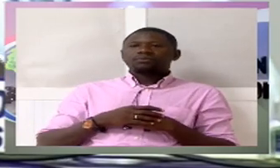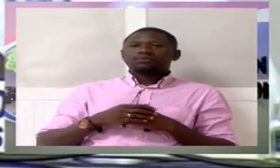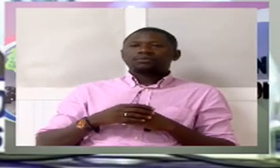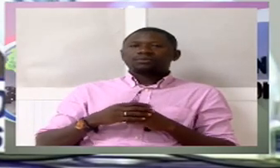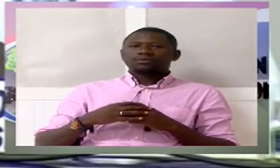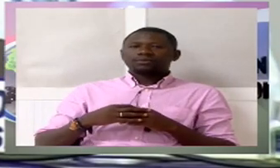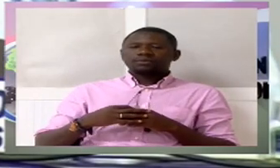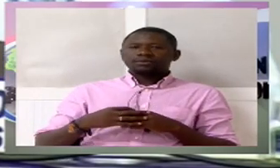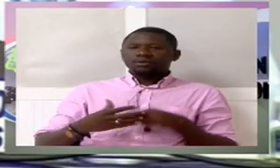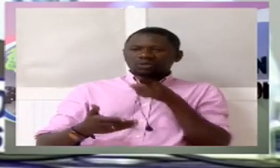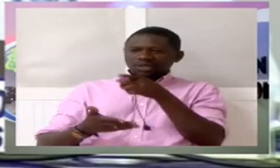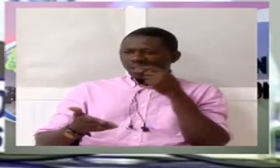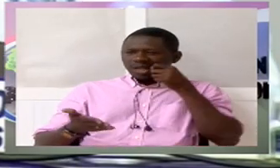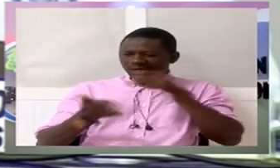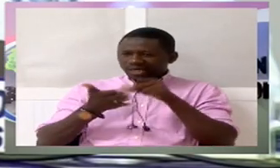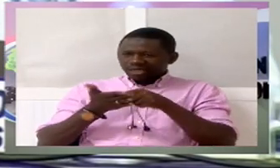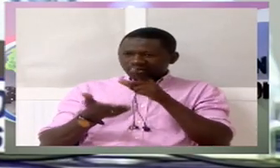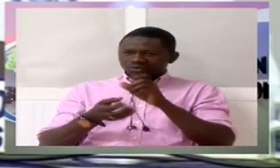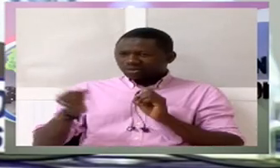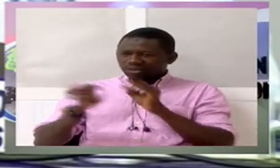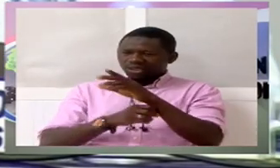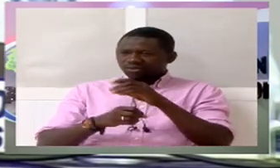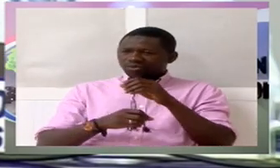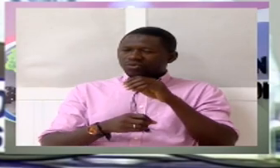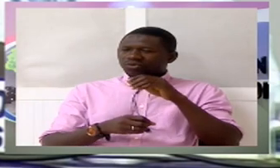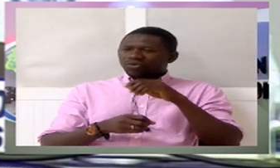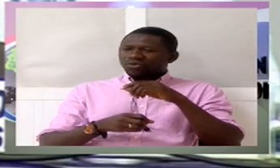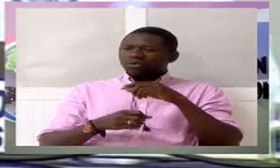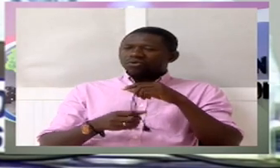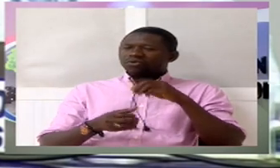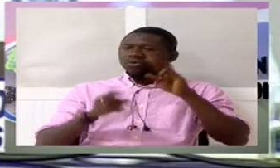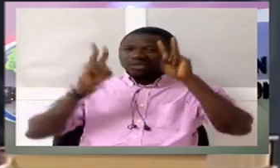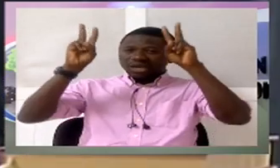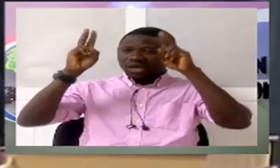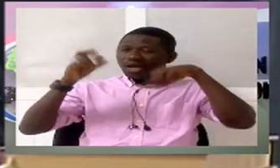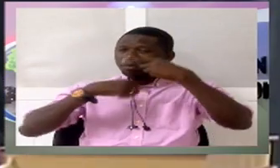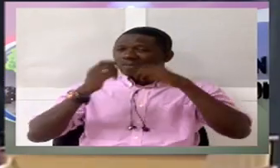Was that the letter of clemency? Wolem yam fadani letter onyinti bang.